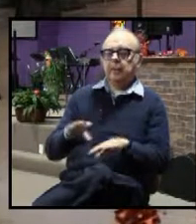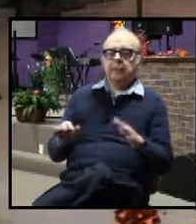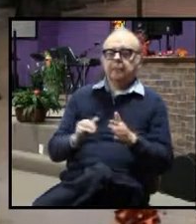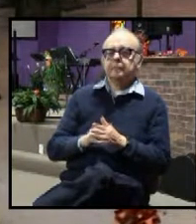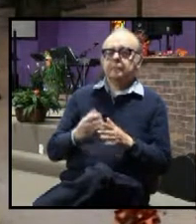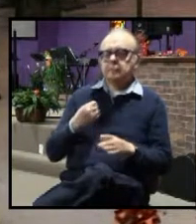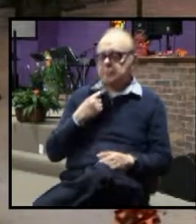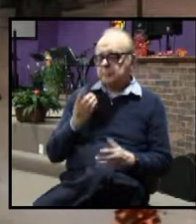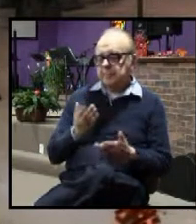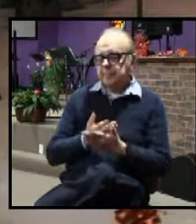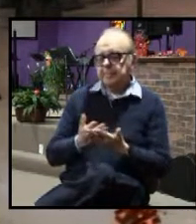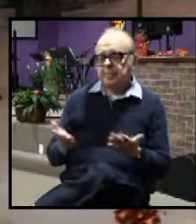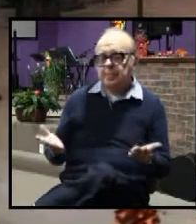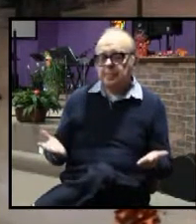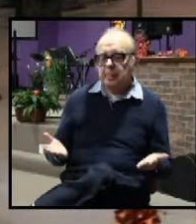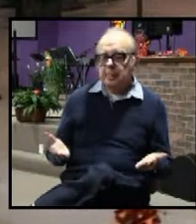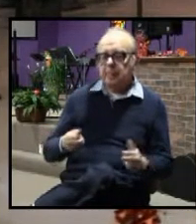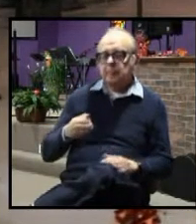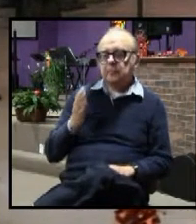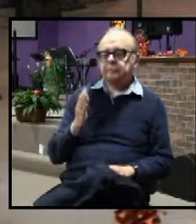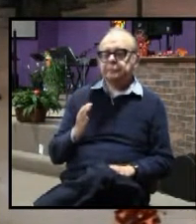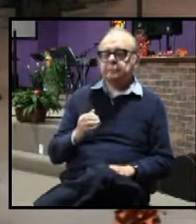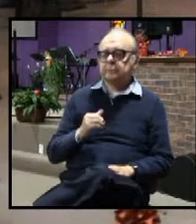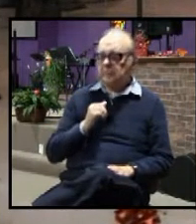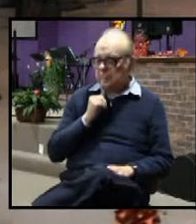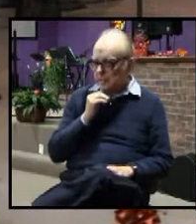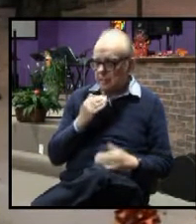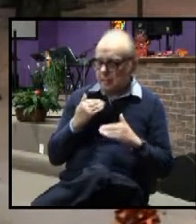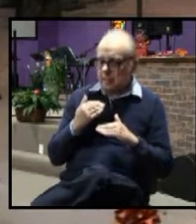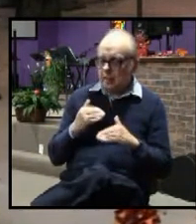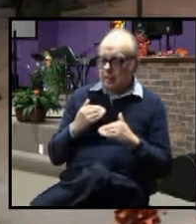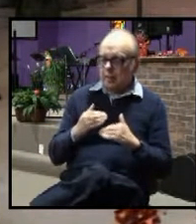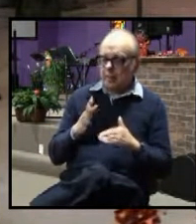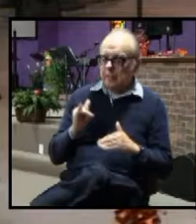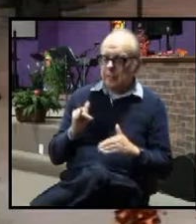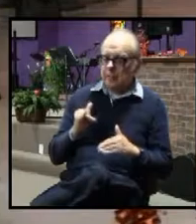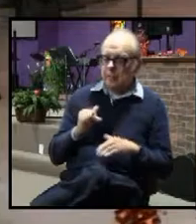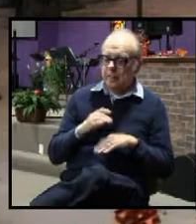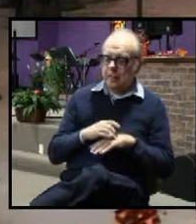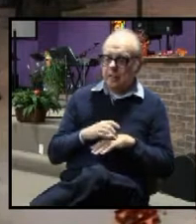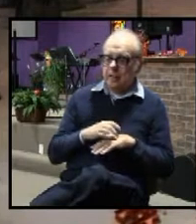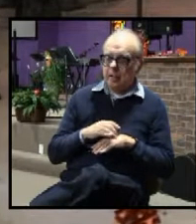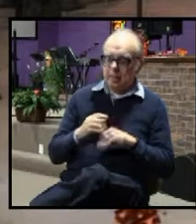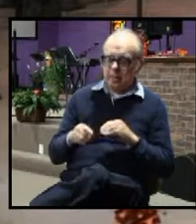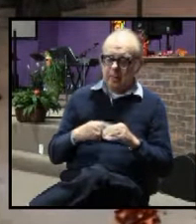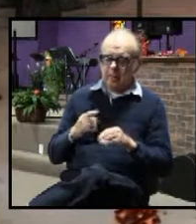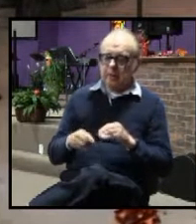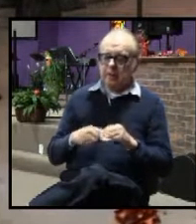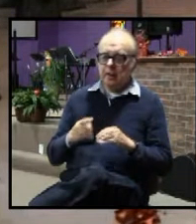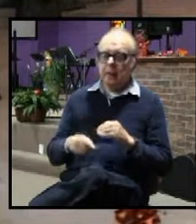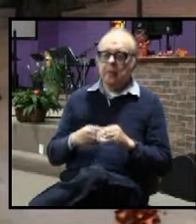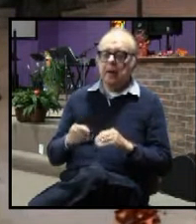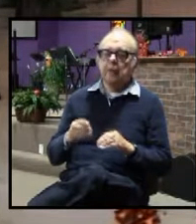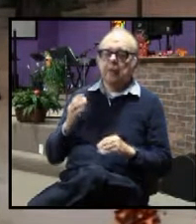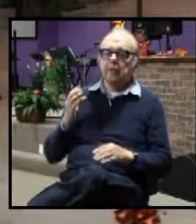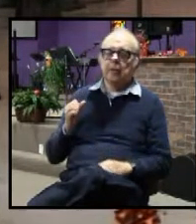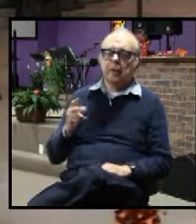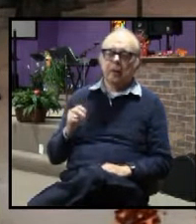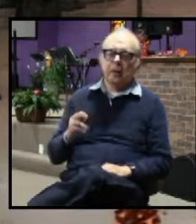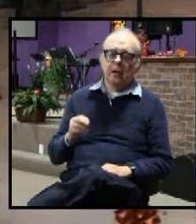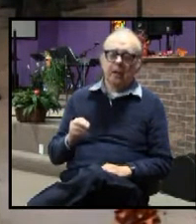it's doing that. But let me say this to you all. God is not limited by the earth circling or